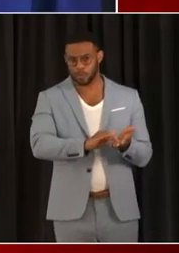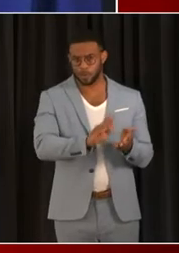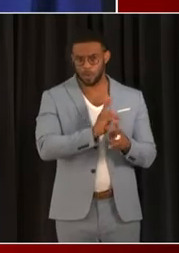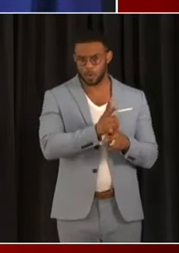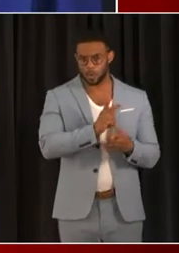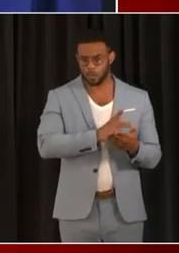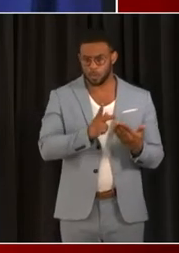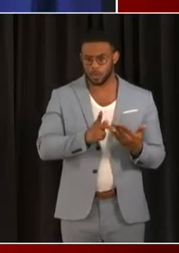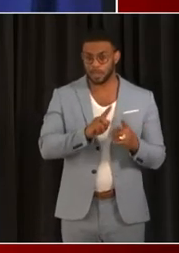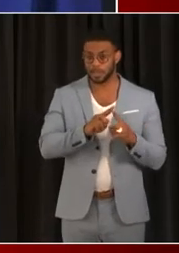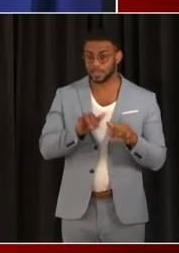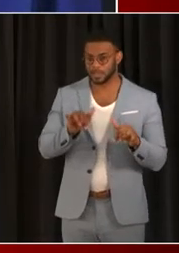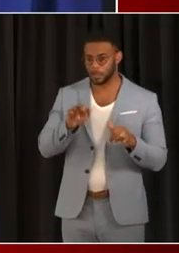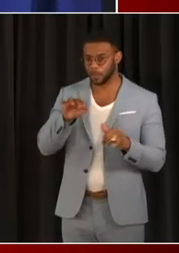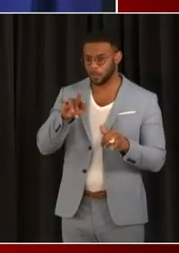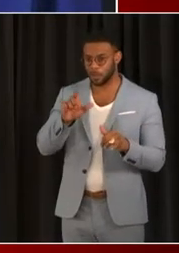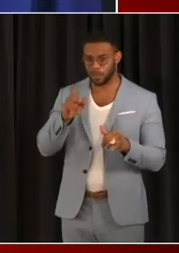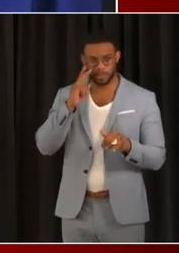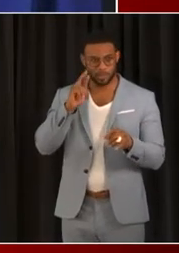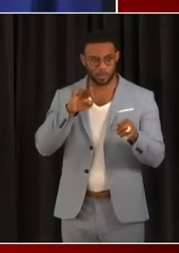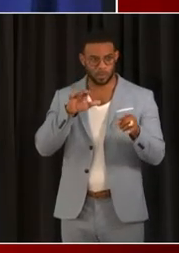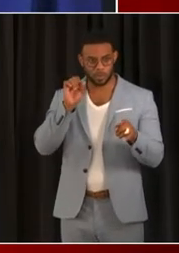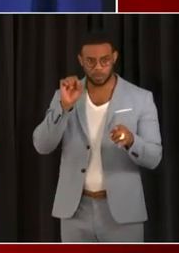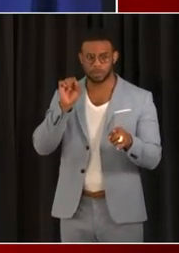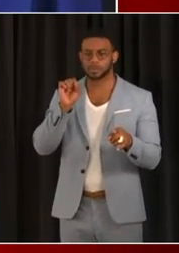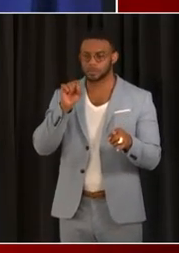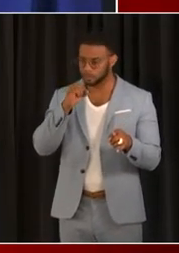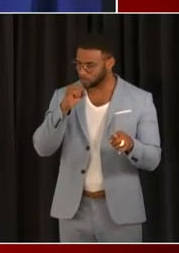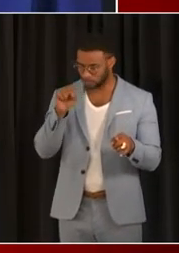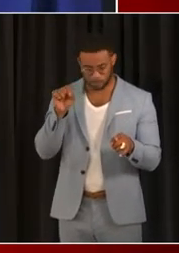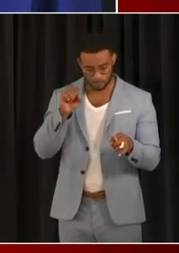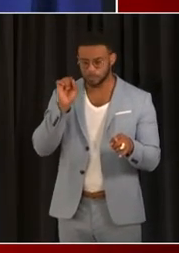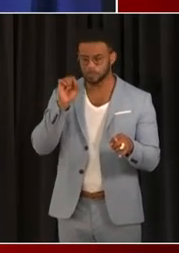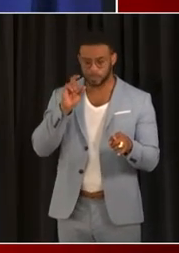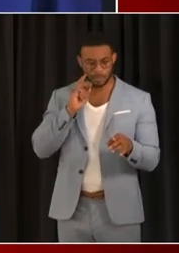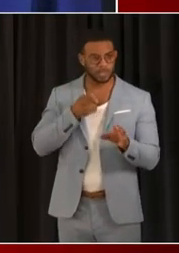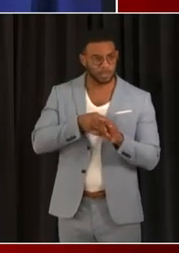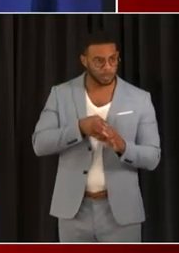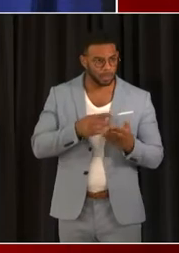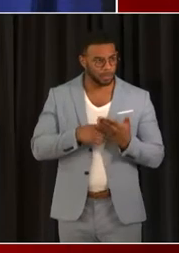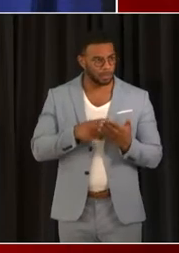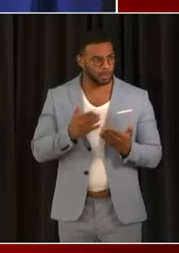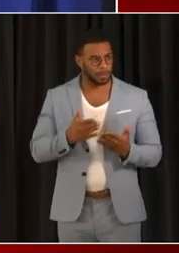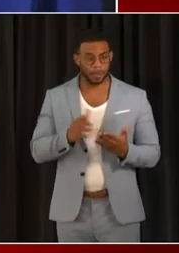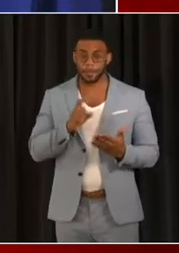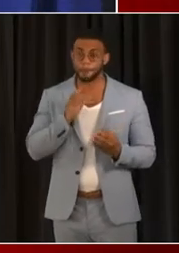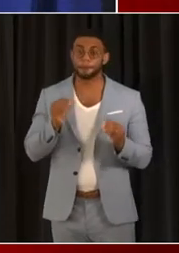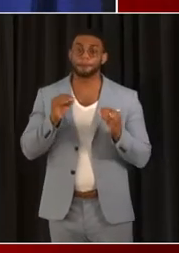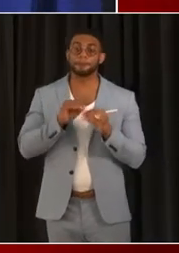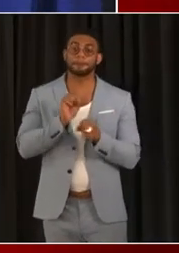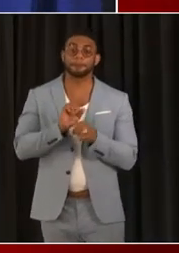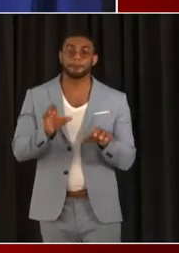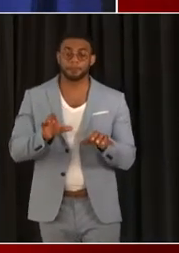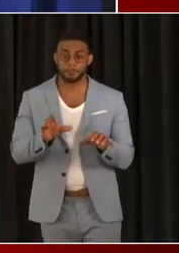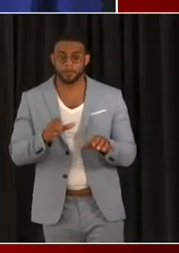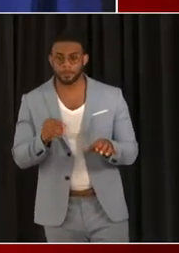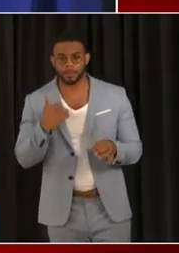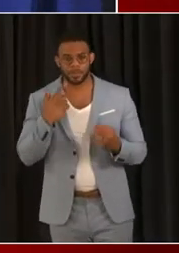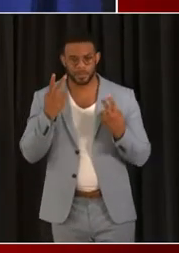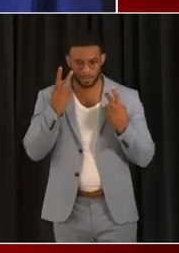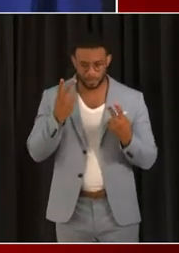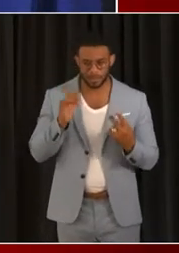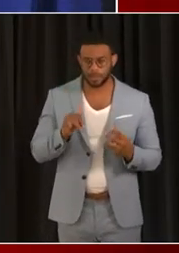forgivable loan program at the same rate. I see Rosie shaking her head to jump into the conversation here. There is more work to do,